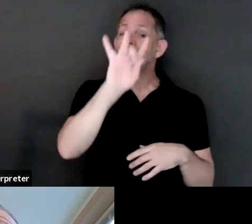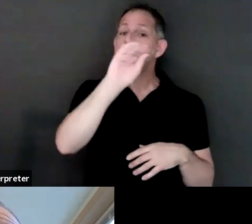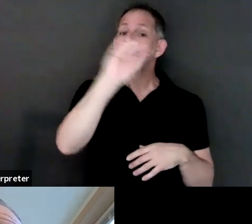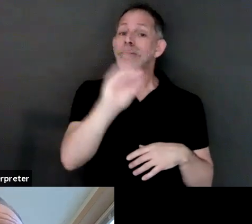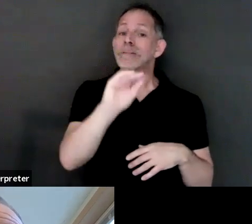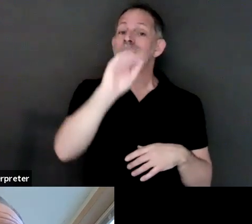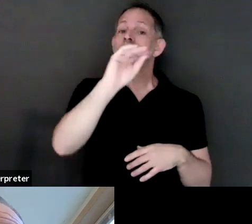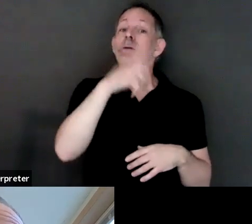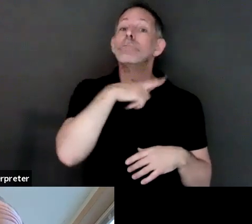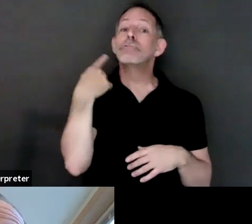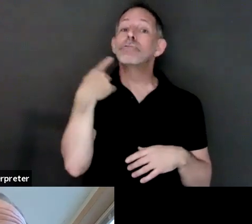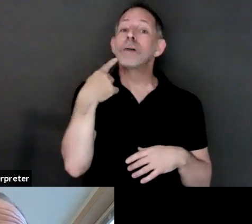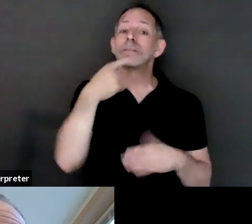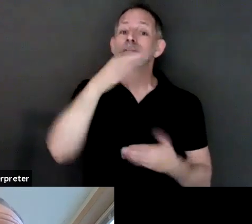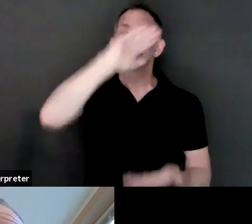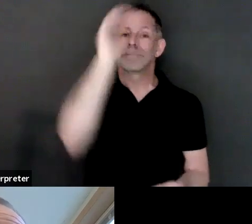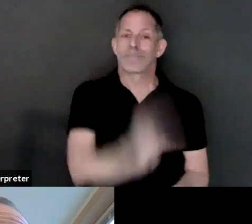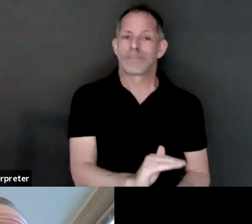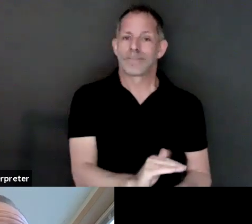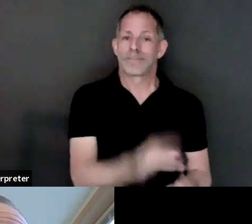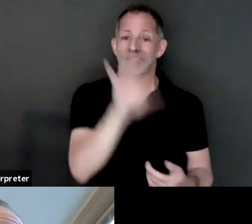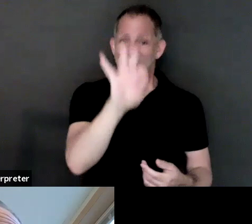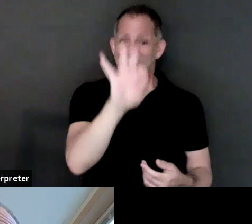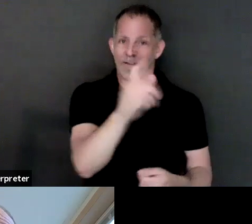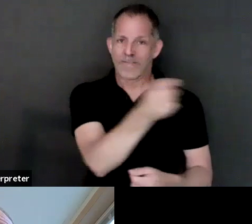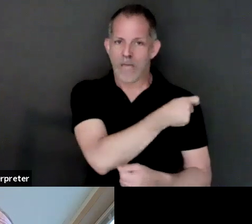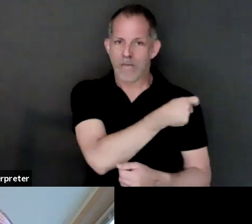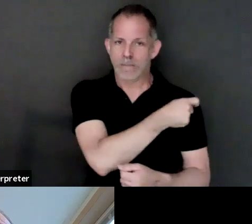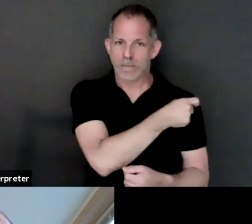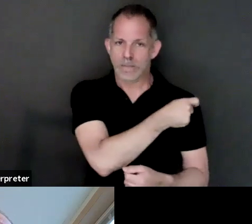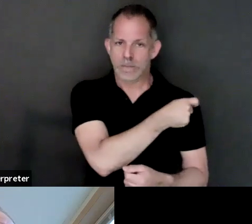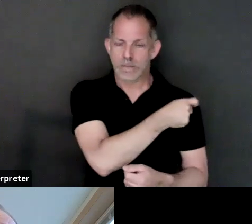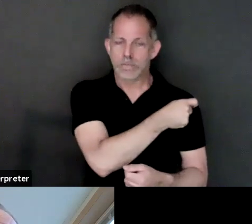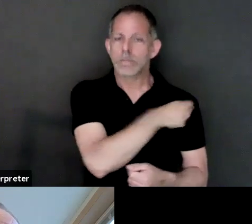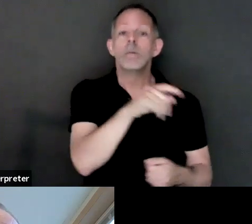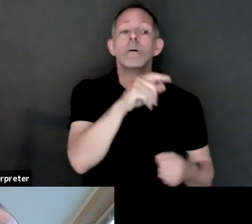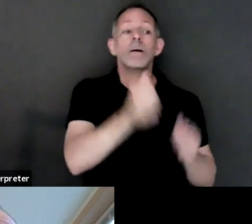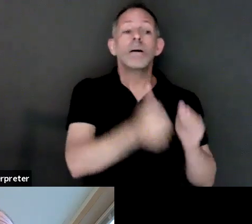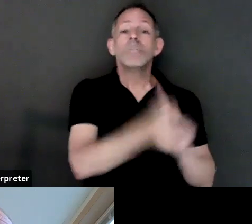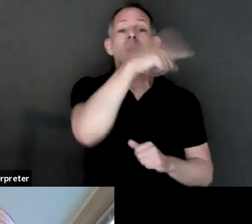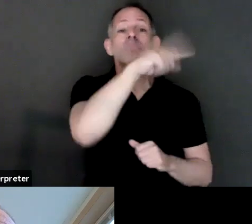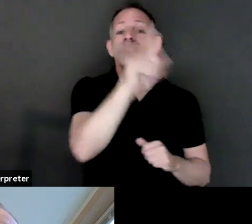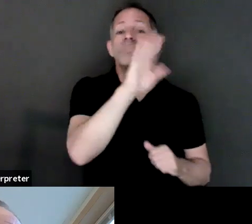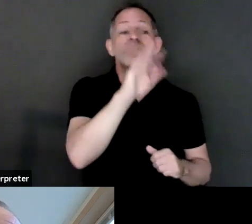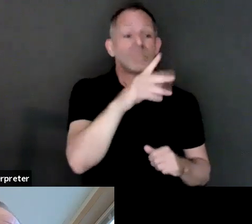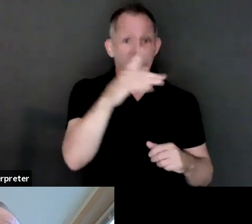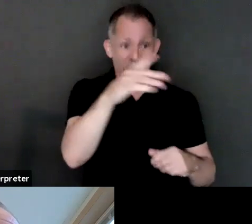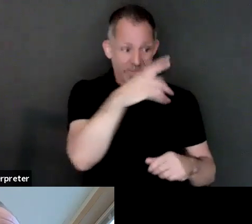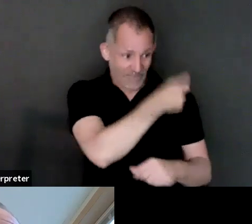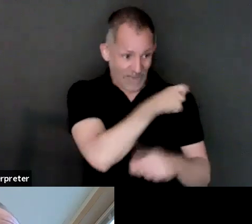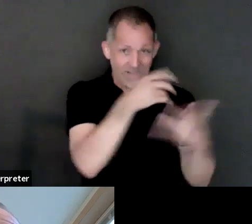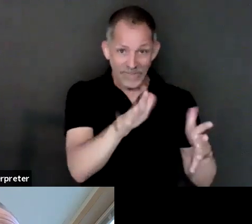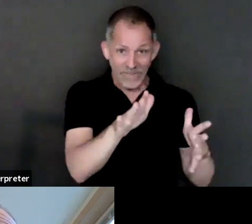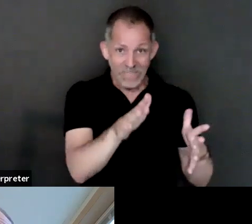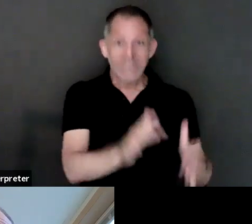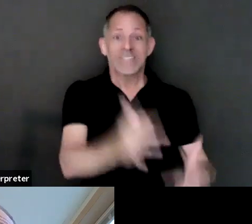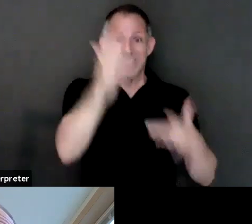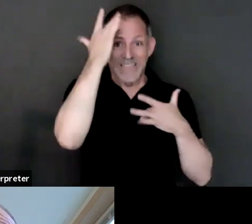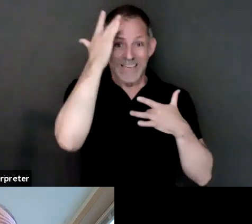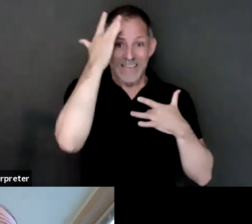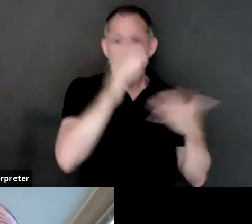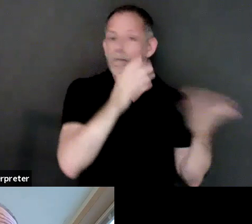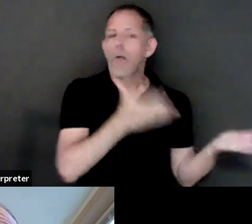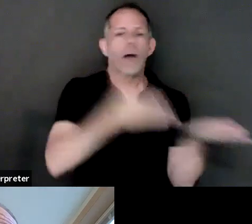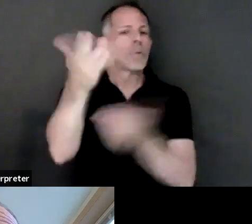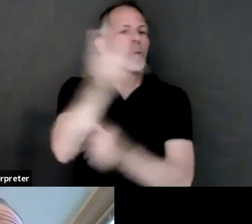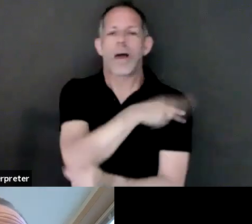among those who are vaccinated, even with the Delta virus. Before, it was fantastic. It was like 95% better. So it's not as stellar